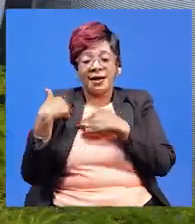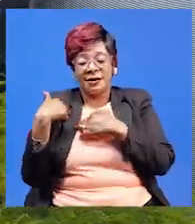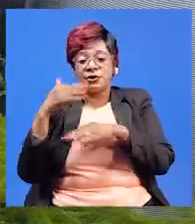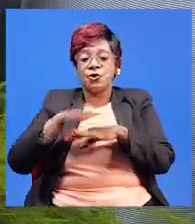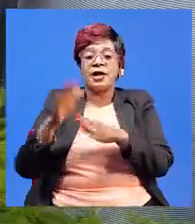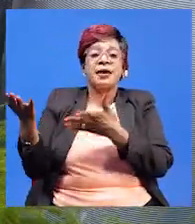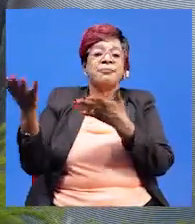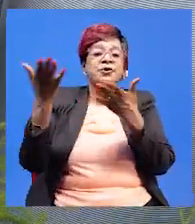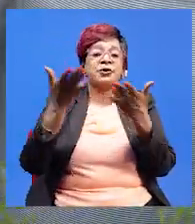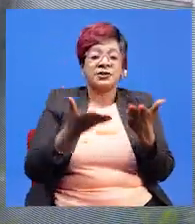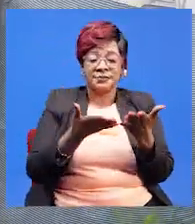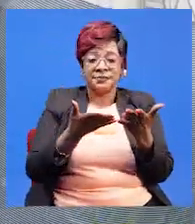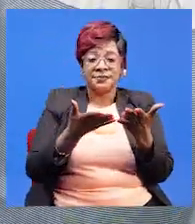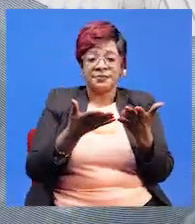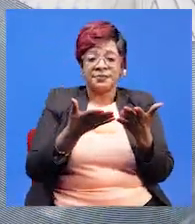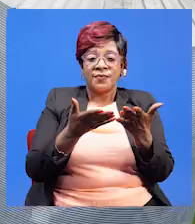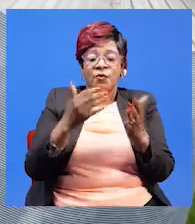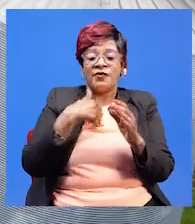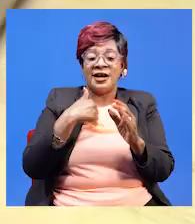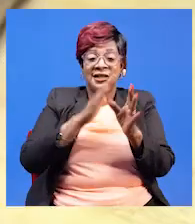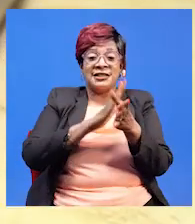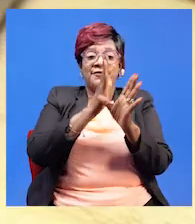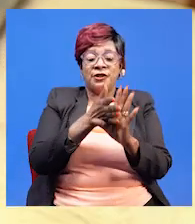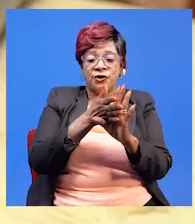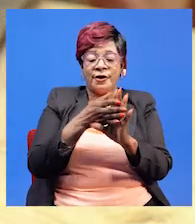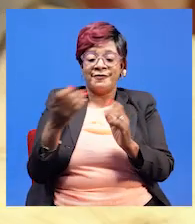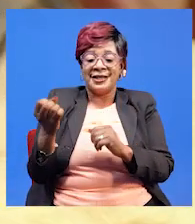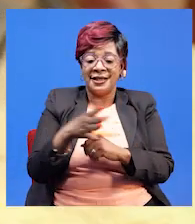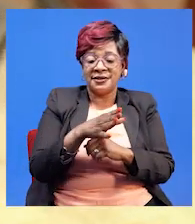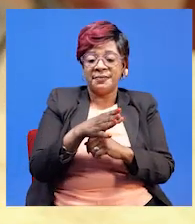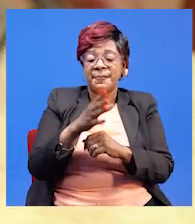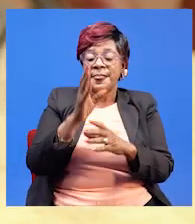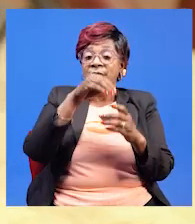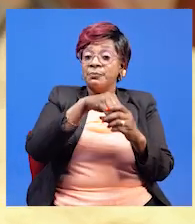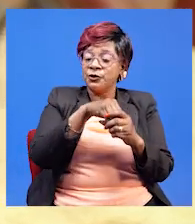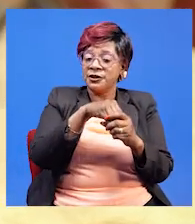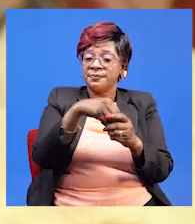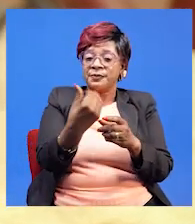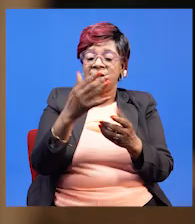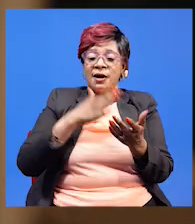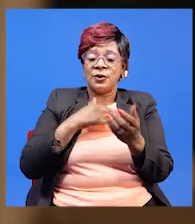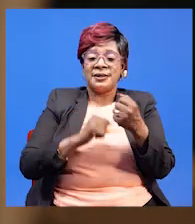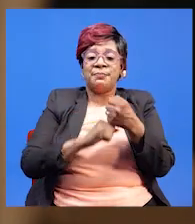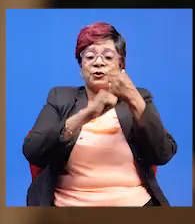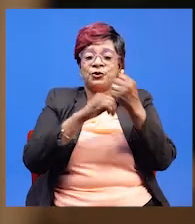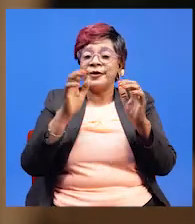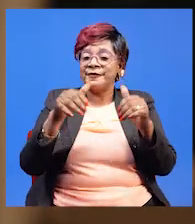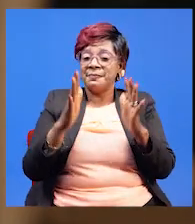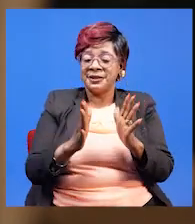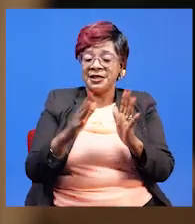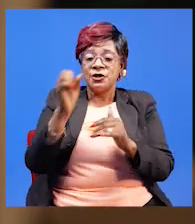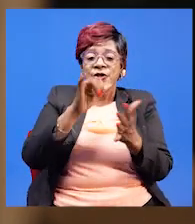on imports. There have been also intervention in terms of fertilizers, in terms of inputs, in terms of our support to our